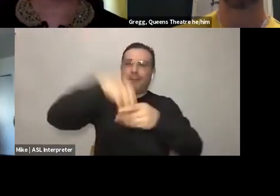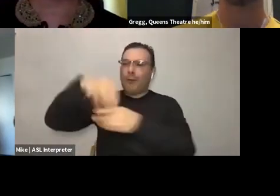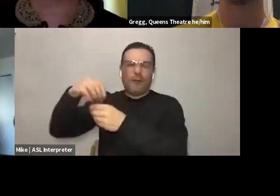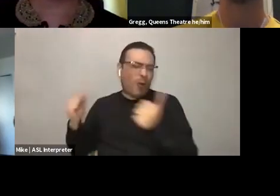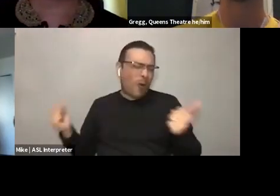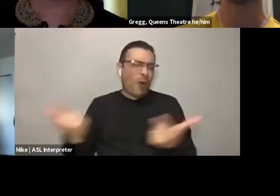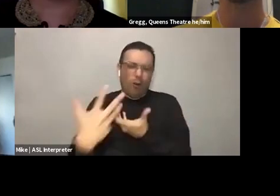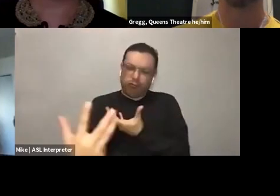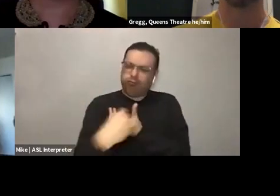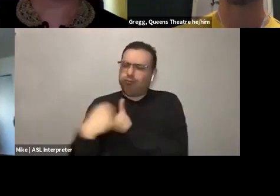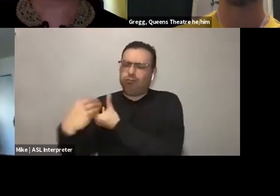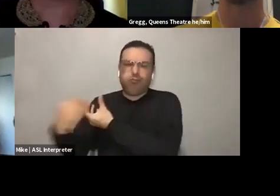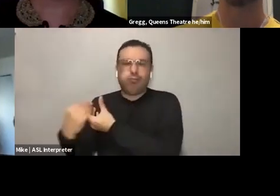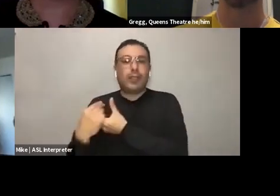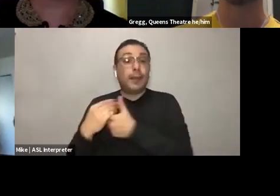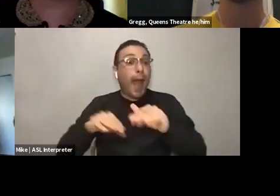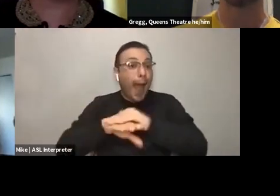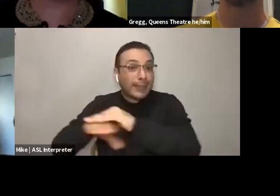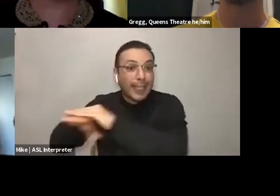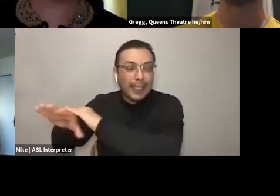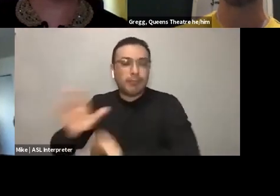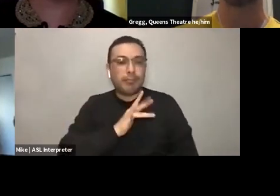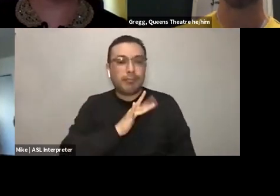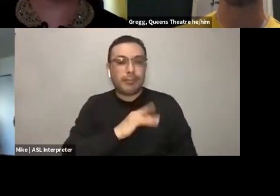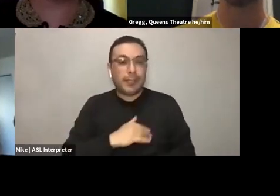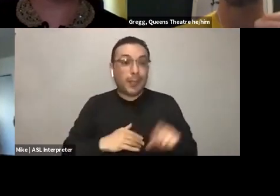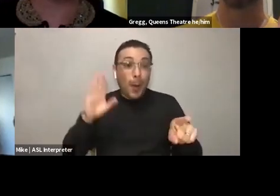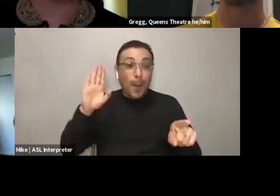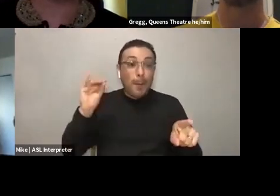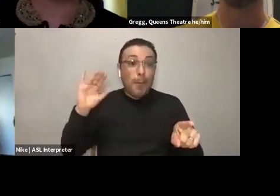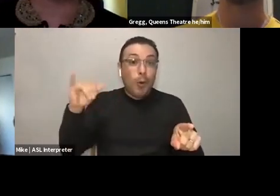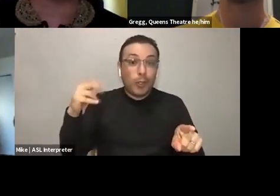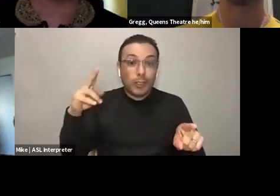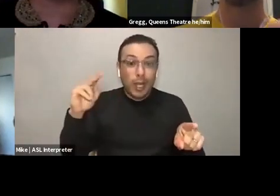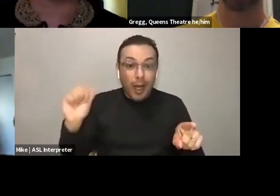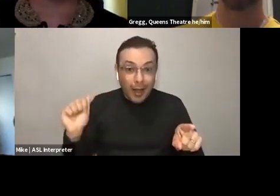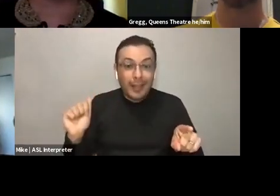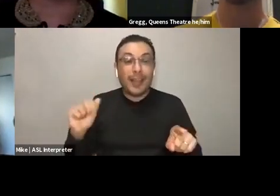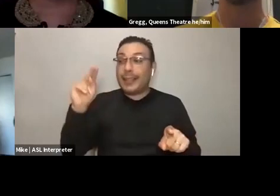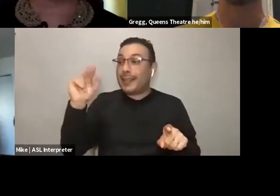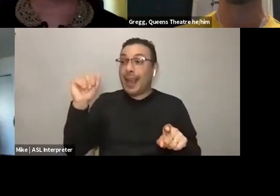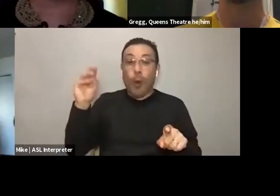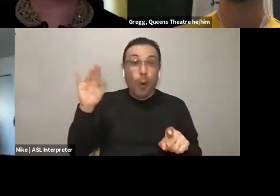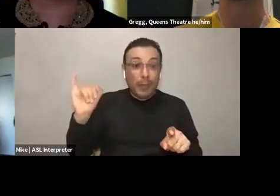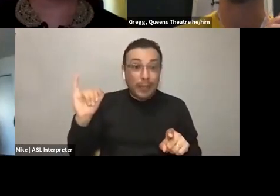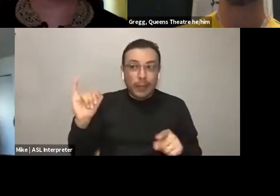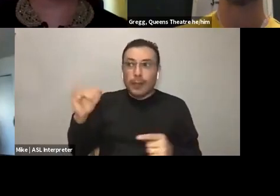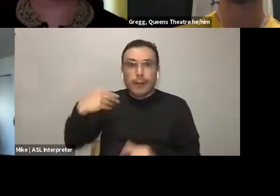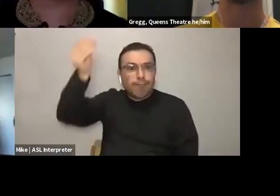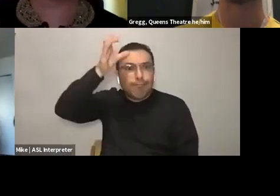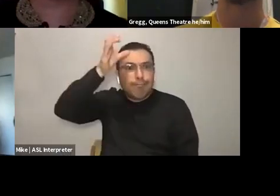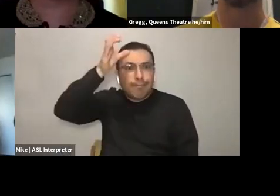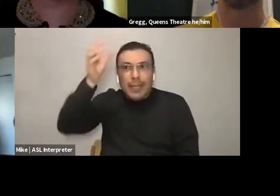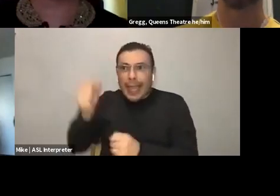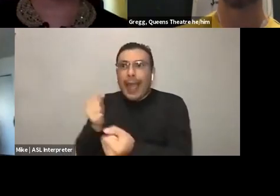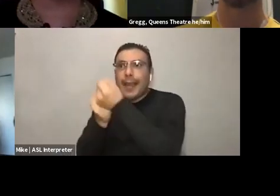folks. The, the resources, right, are there to help people develop and, and work through that path, right? If the will